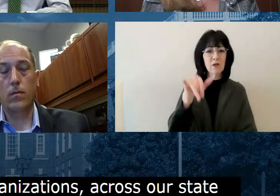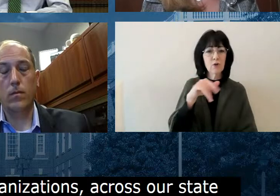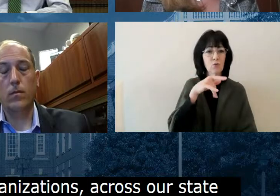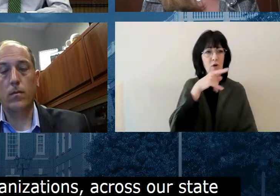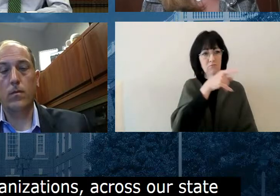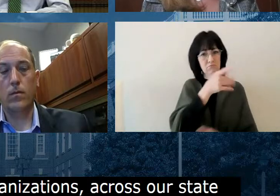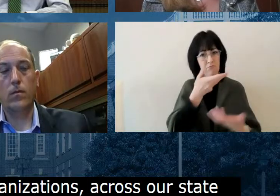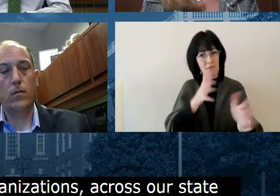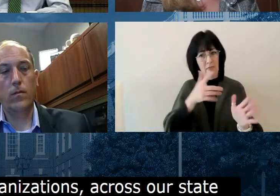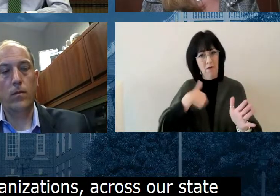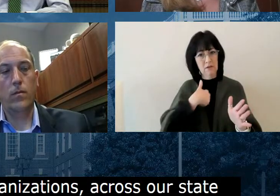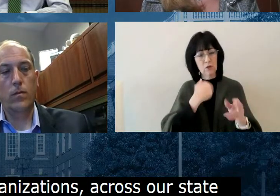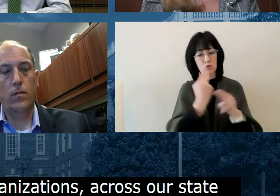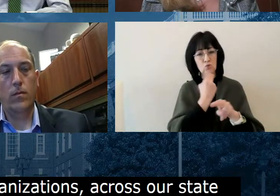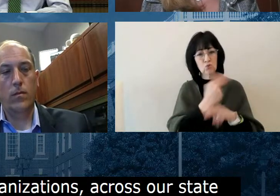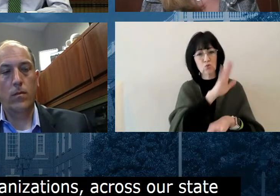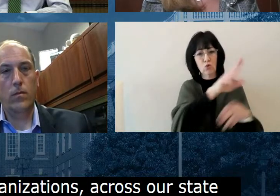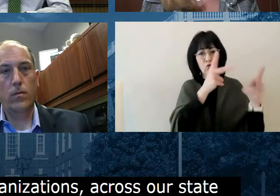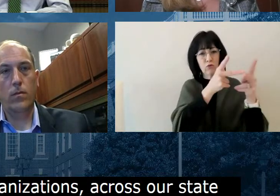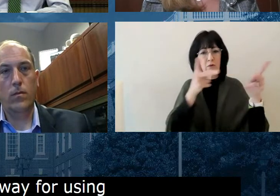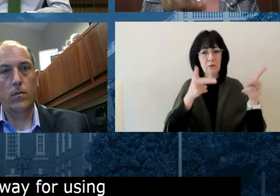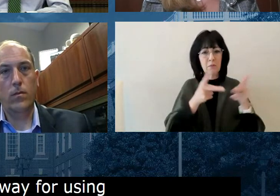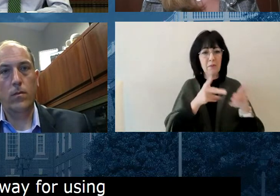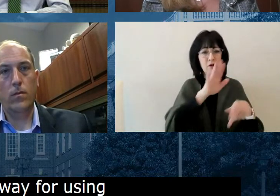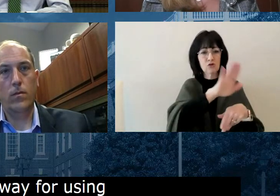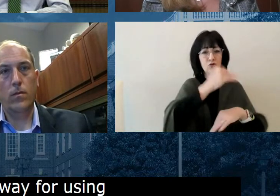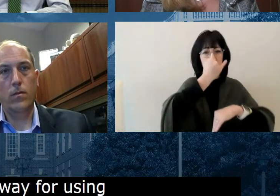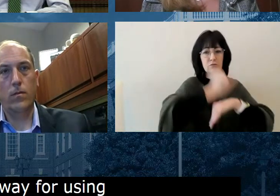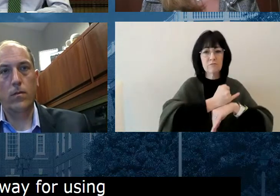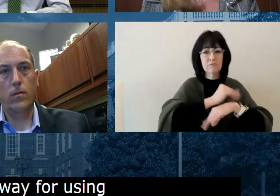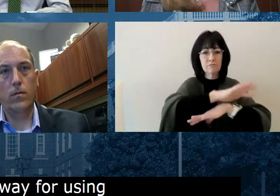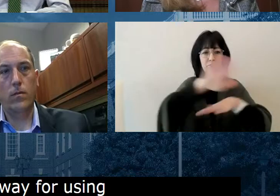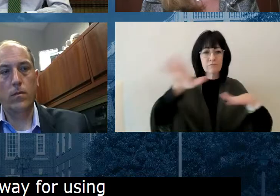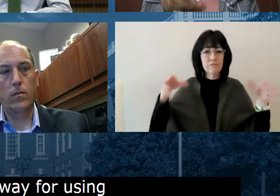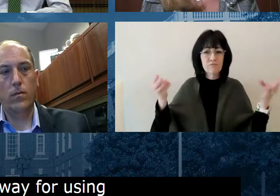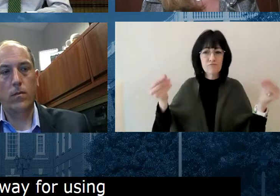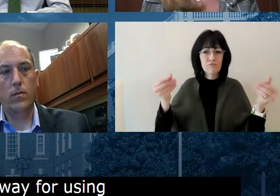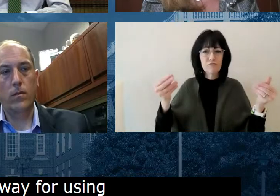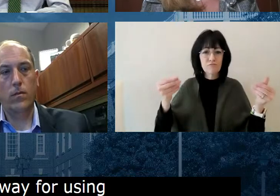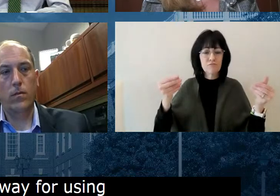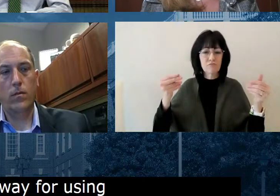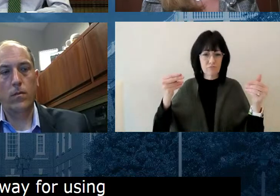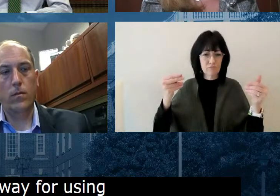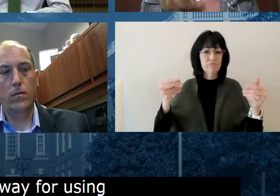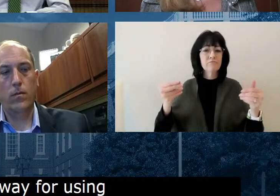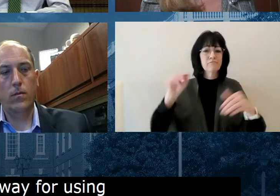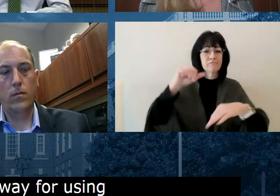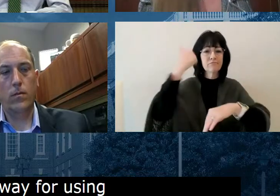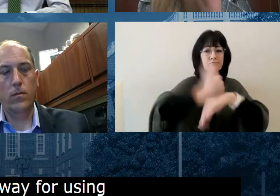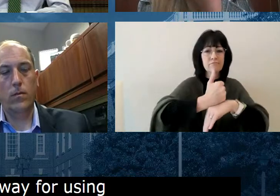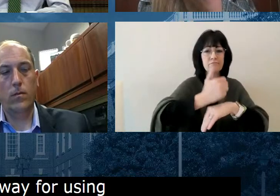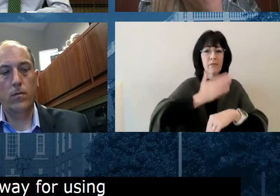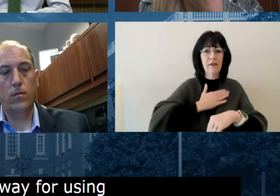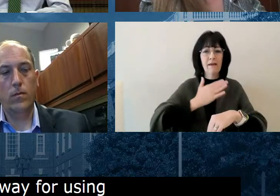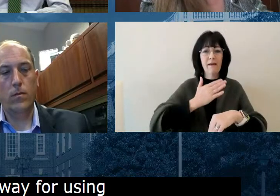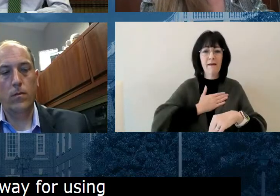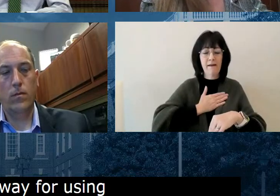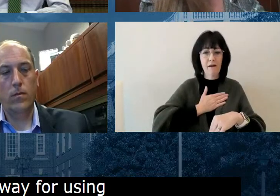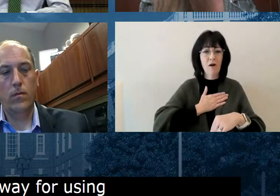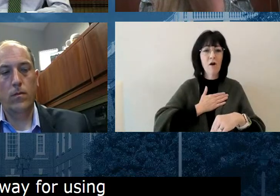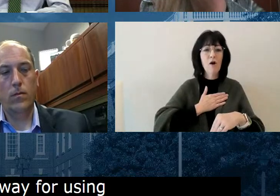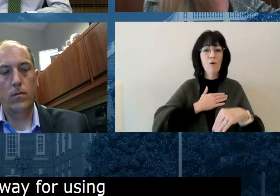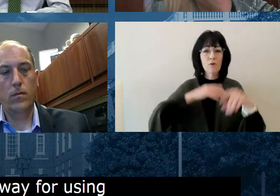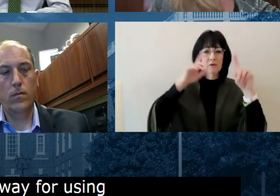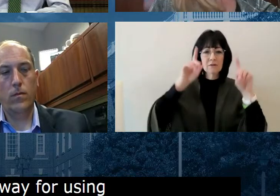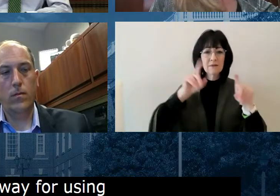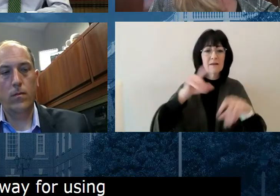the first couple of weeks and showing us the way, and the federal team, and then Diane Hainsworth and Public Health and their